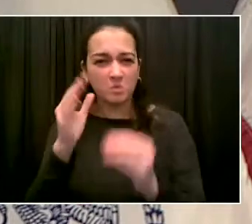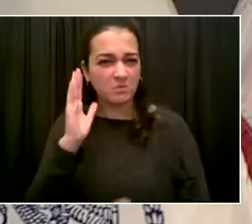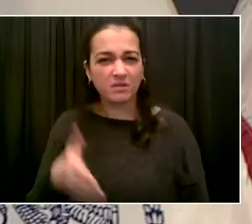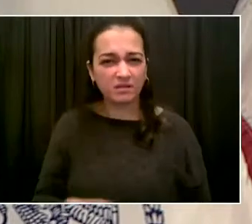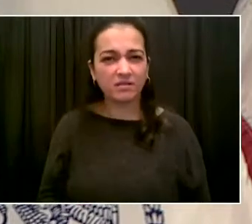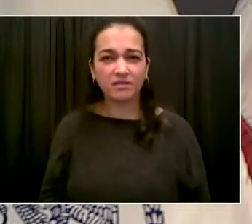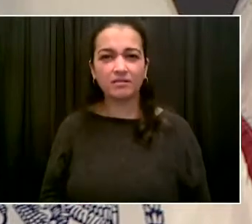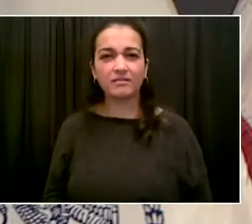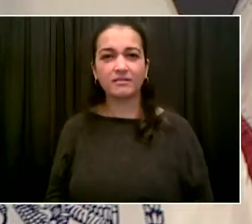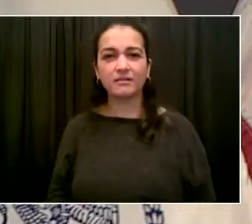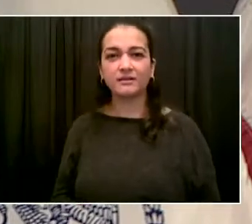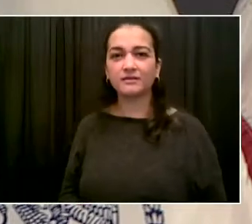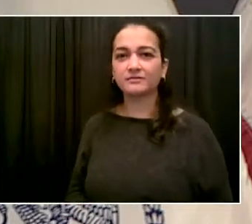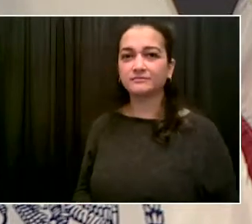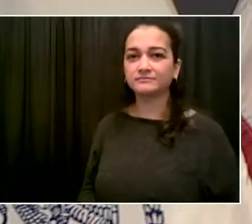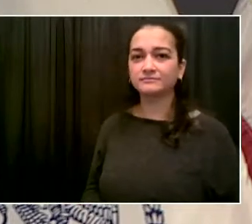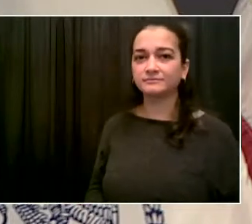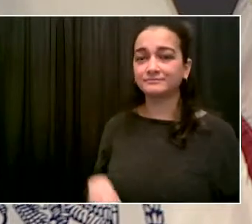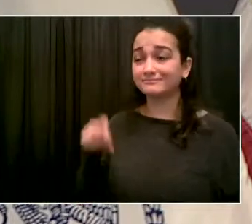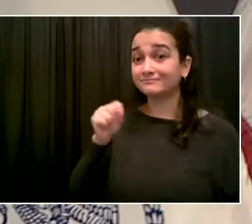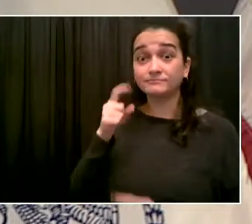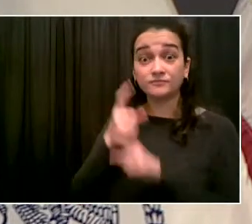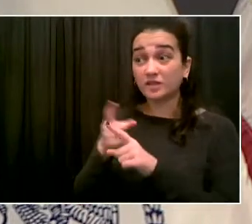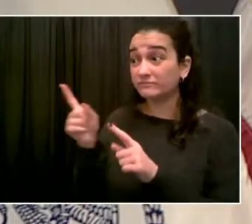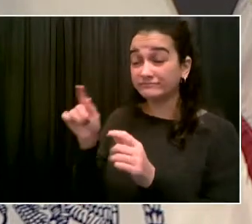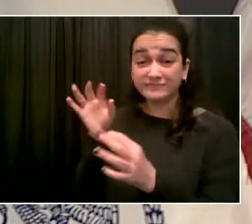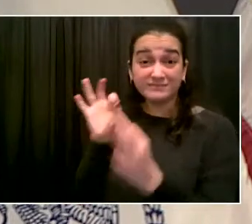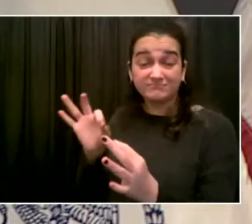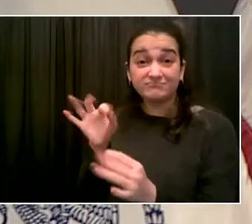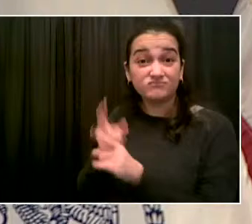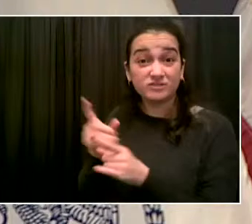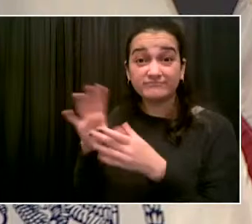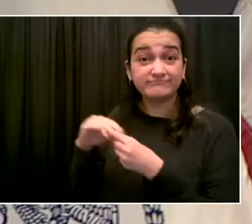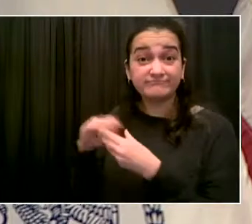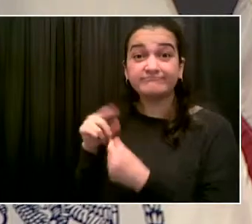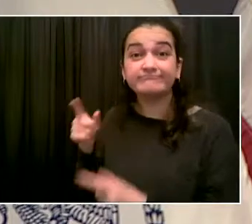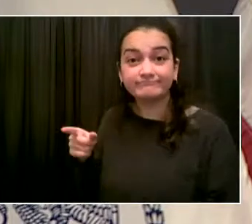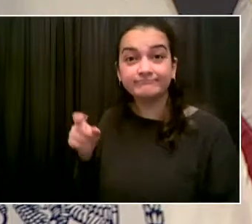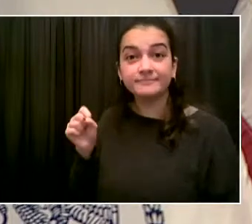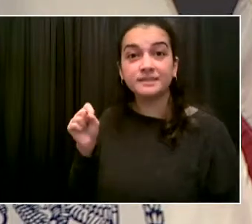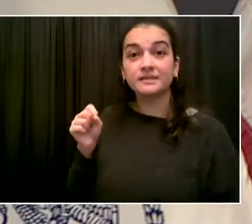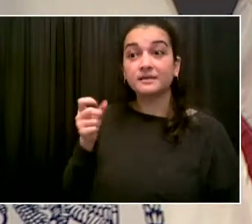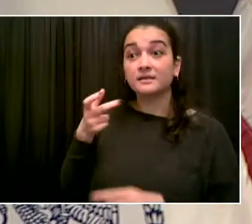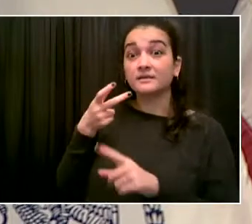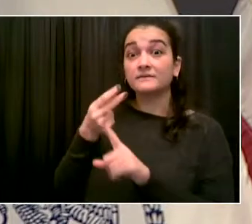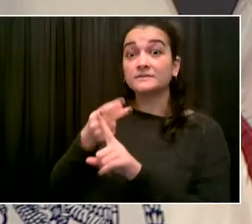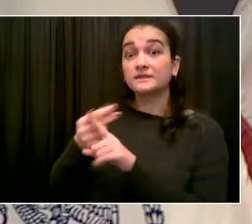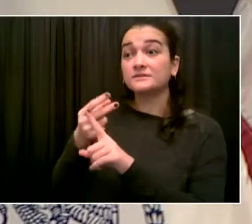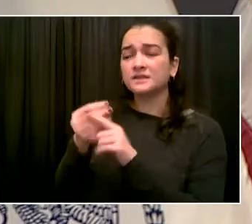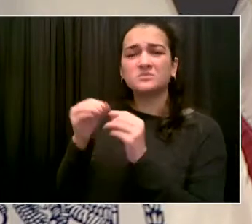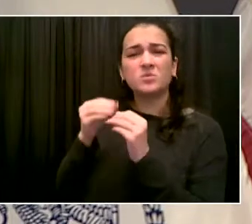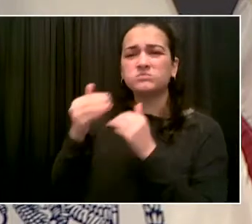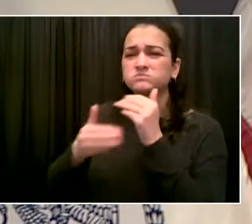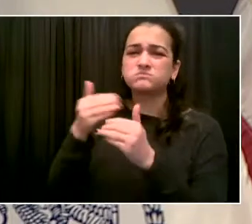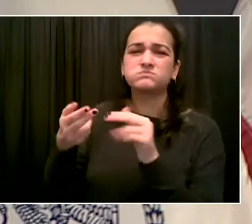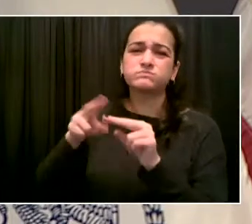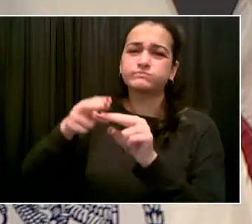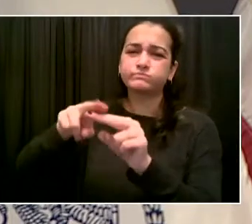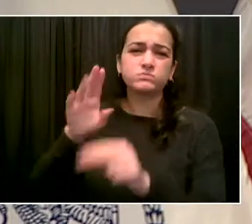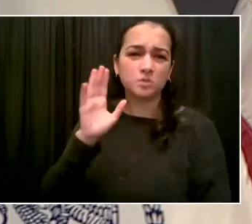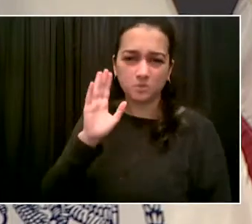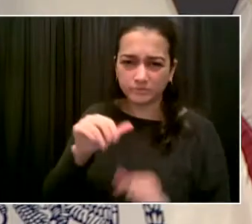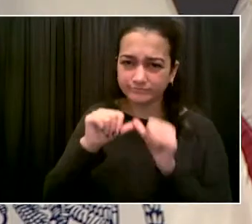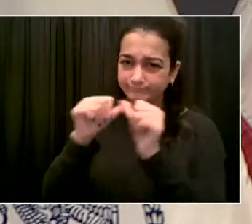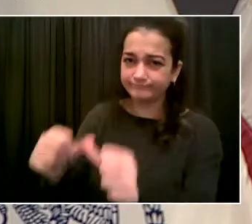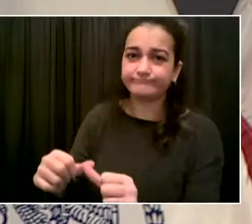it's amazing what the momentum does to help other people feel good about getting vaccinated. Dr. Choksi, you want to add? Yes,